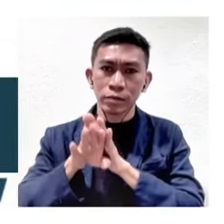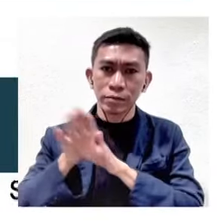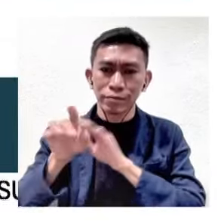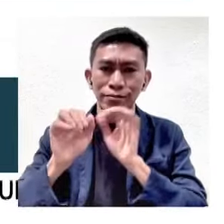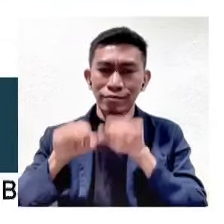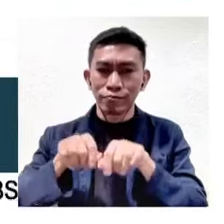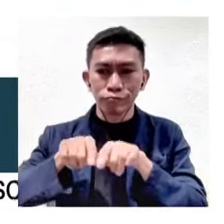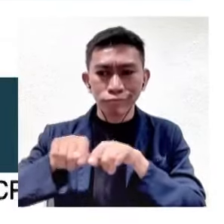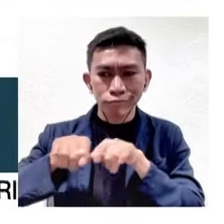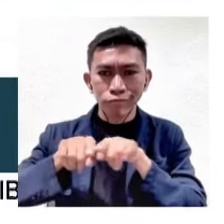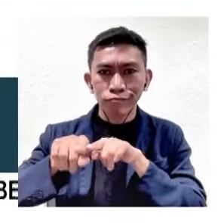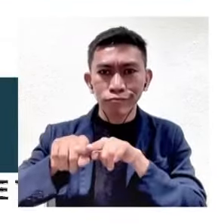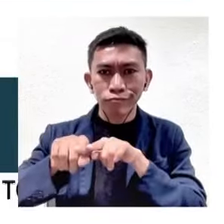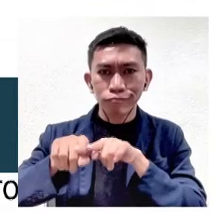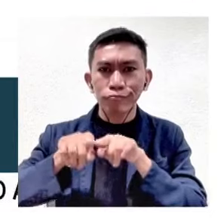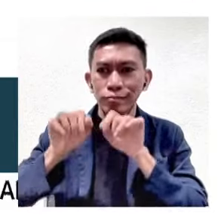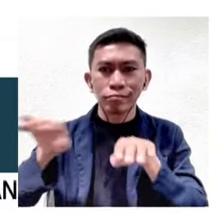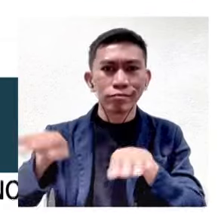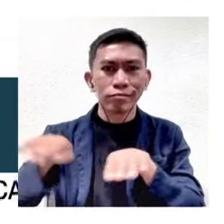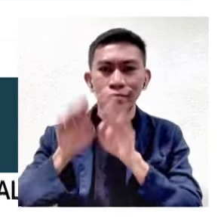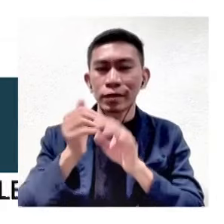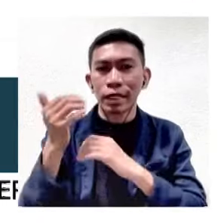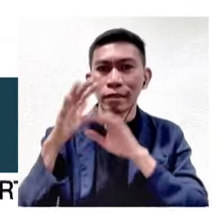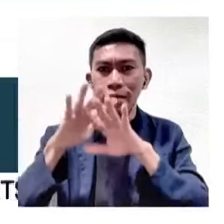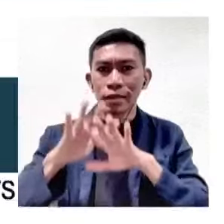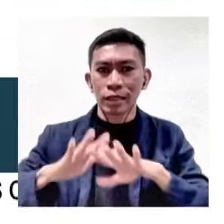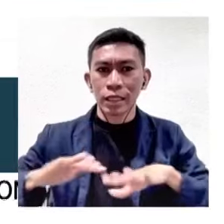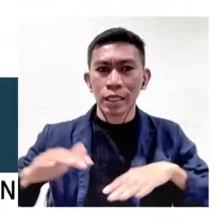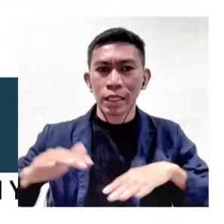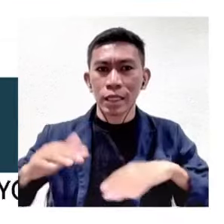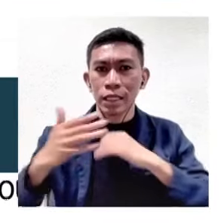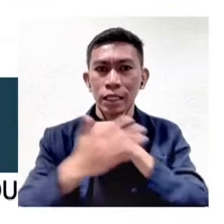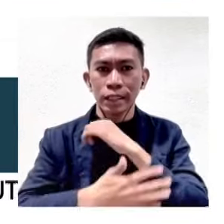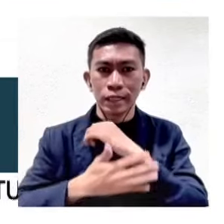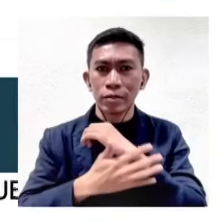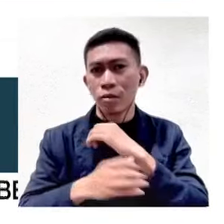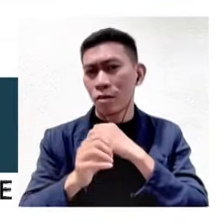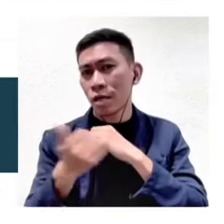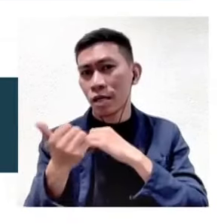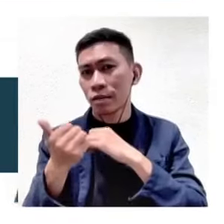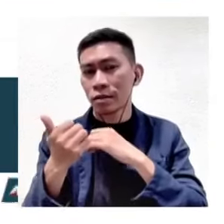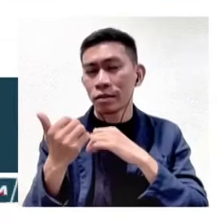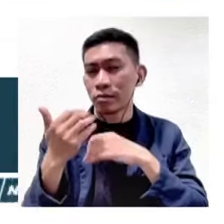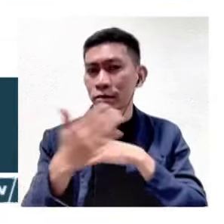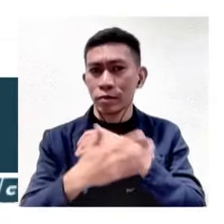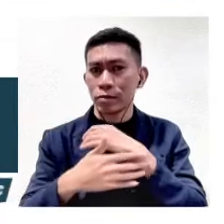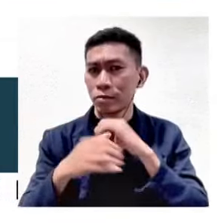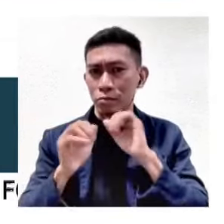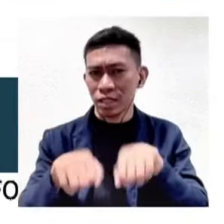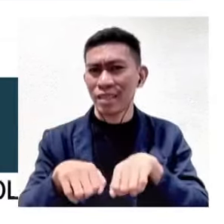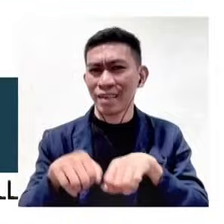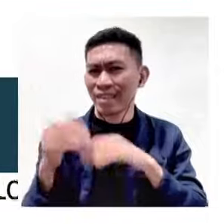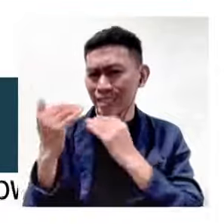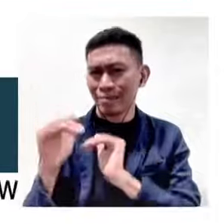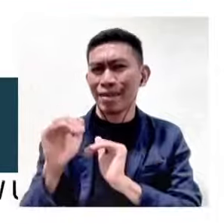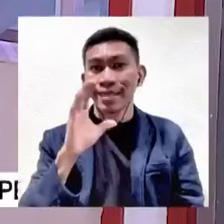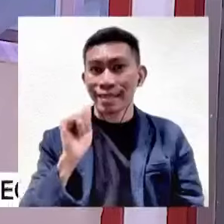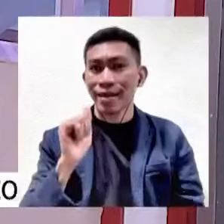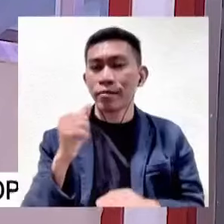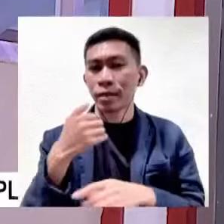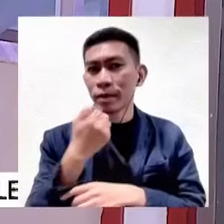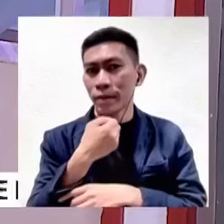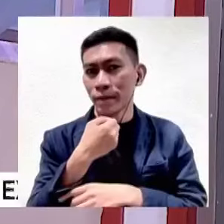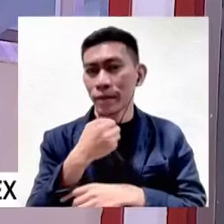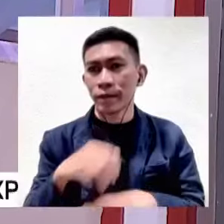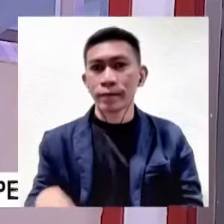vis-a-vis other ASEAN countries and the rest of the world. So, hanggang doon lang.